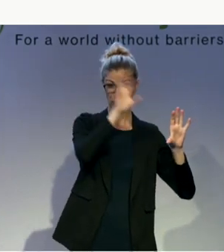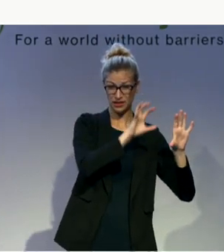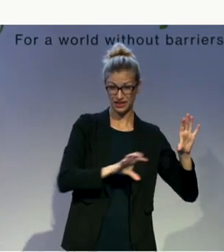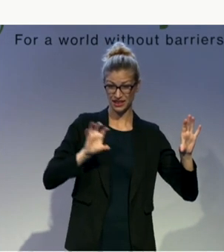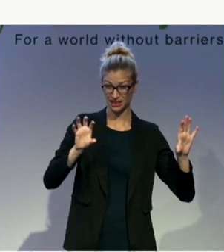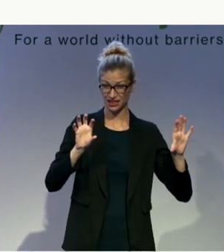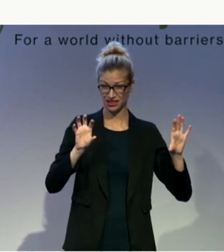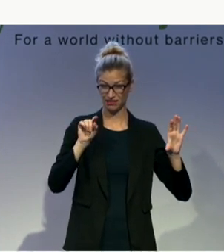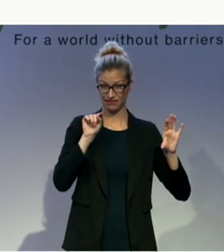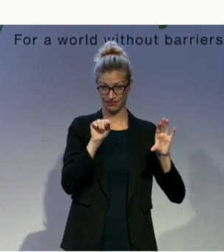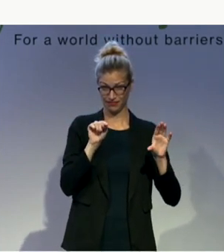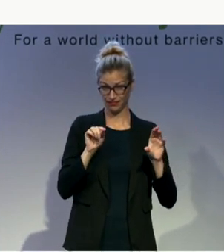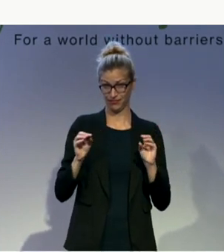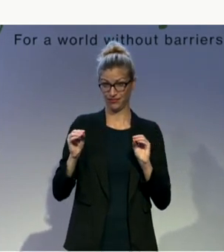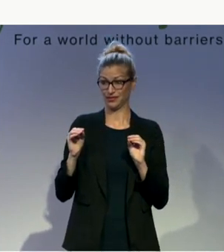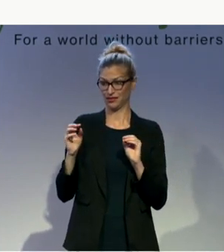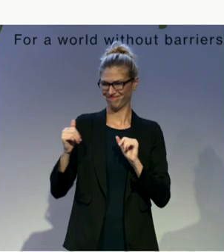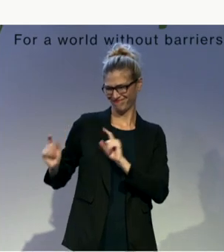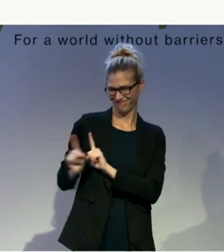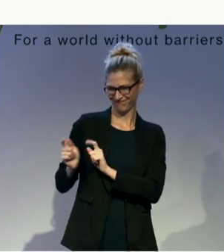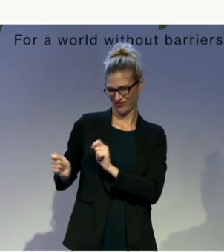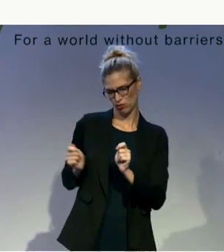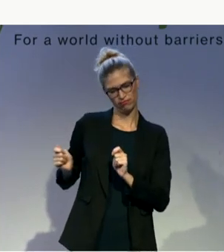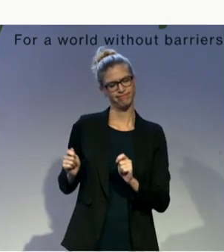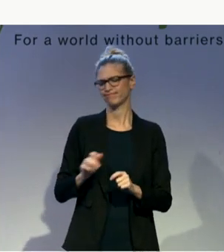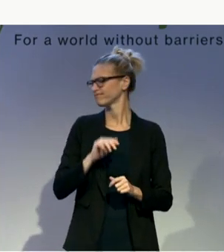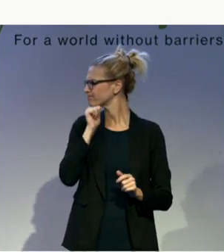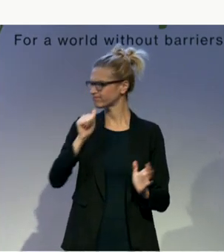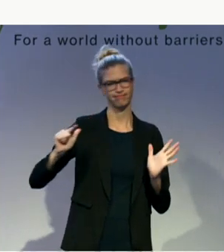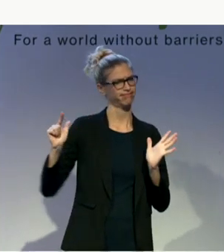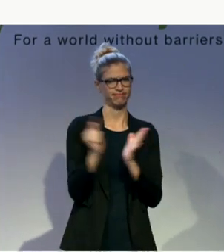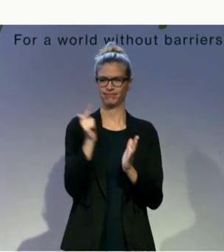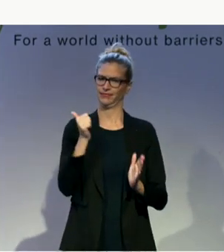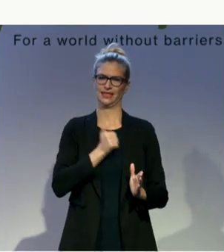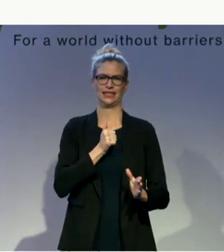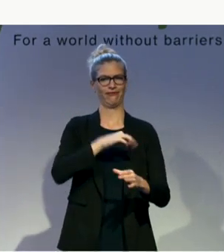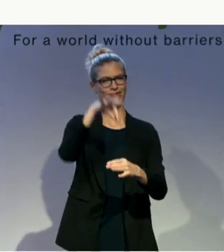As I said, it's 500,000 people in the European Union alone.